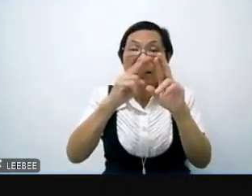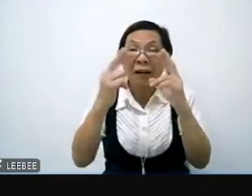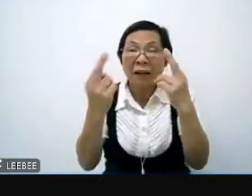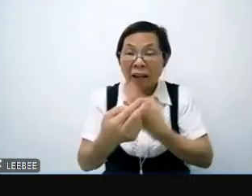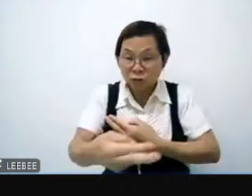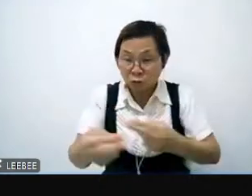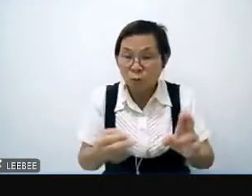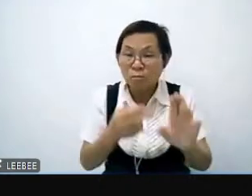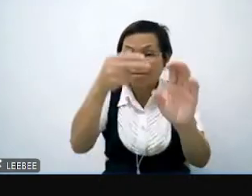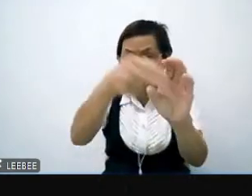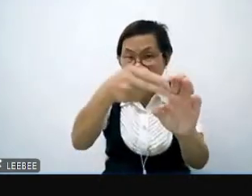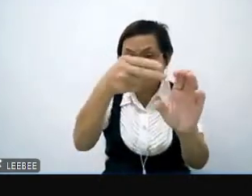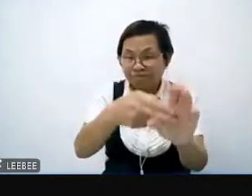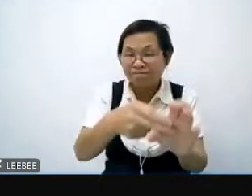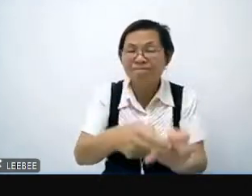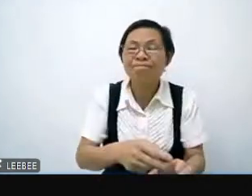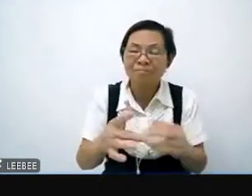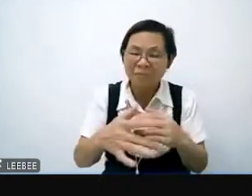So